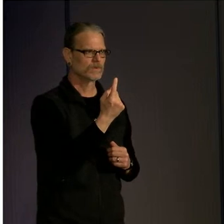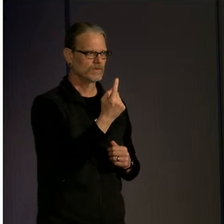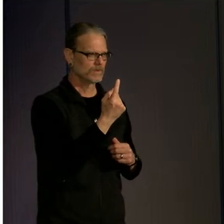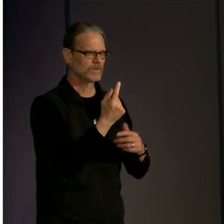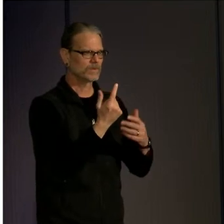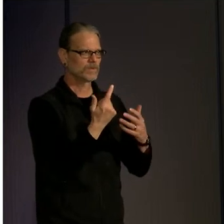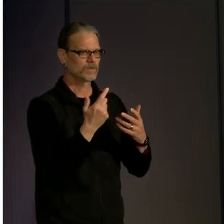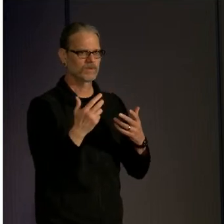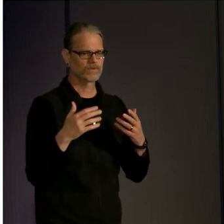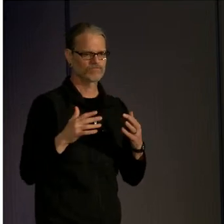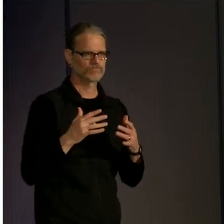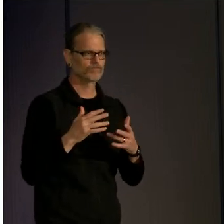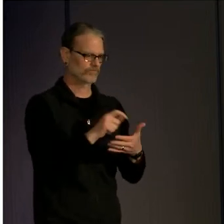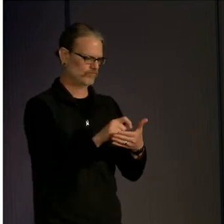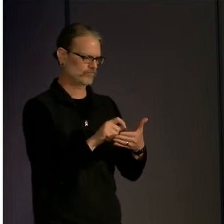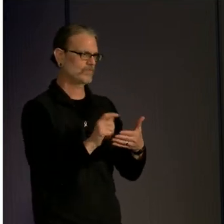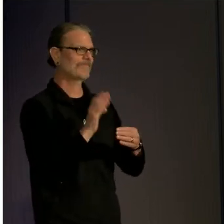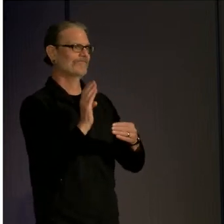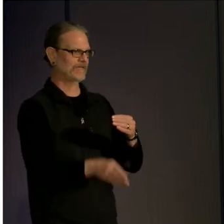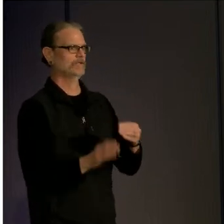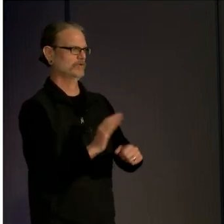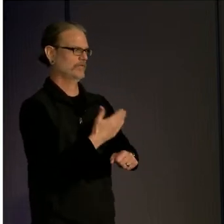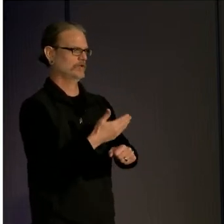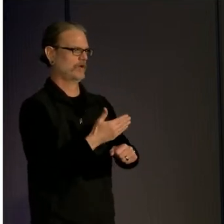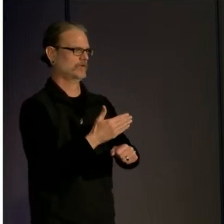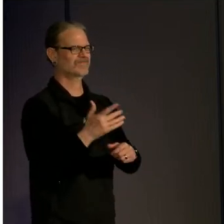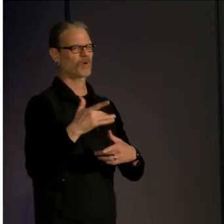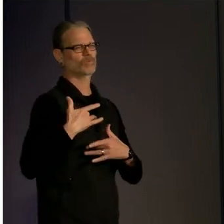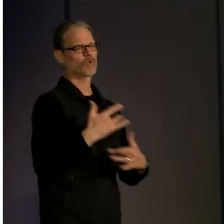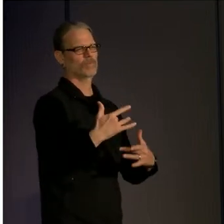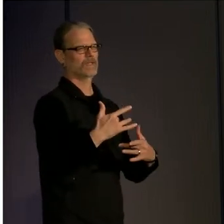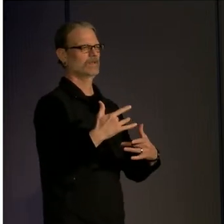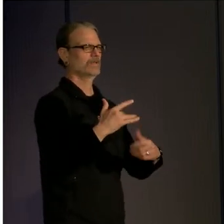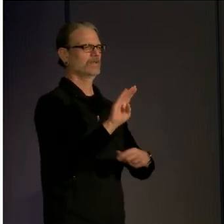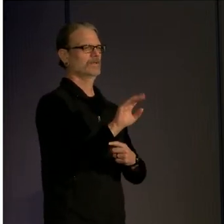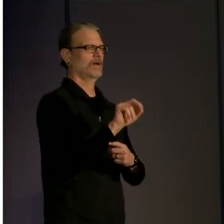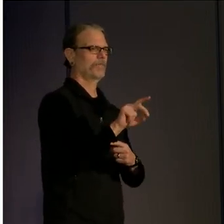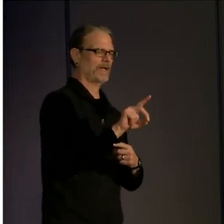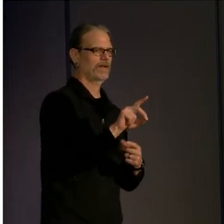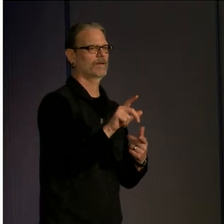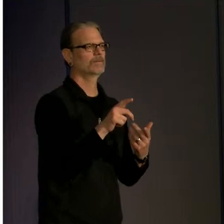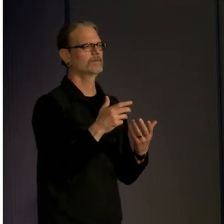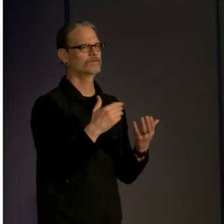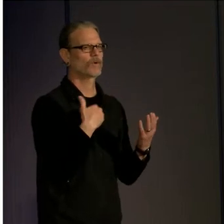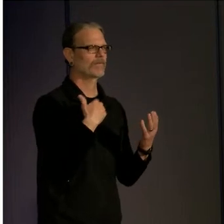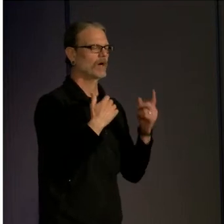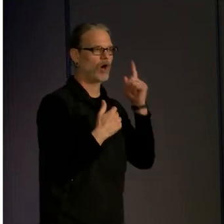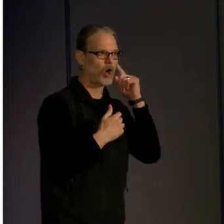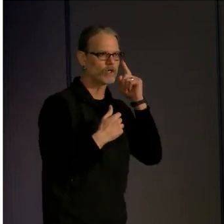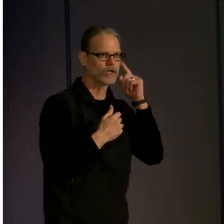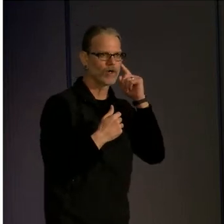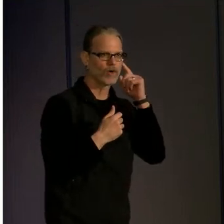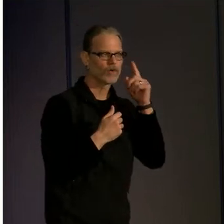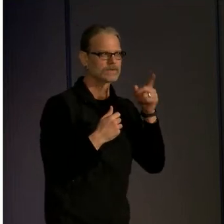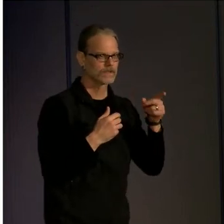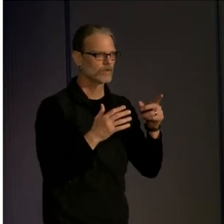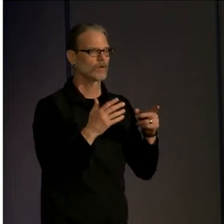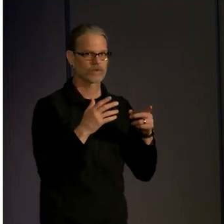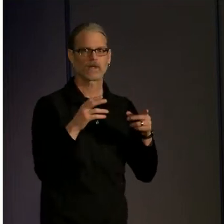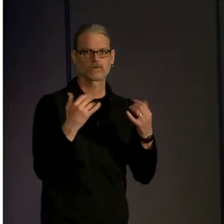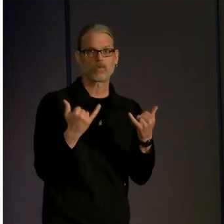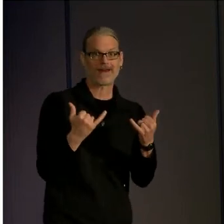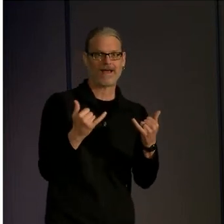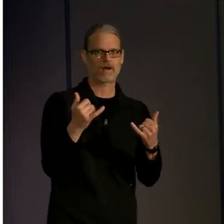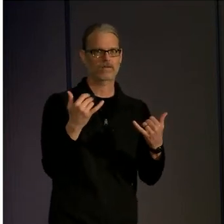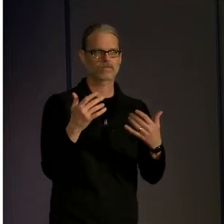to finish the songs. Normally in a band, there's like a visual you're watching or there's some kind of audio signal to say, okay, now we're gonna wrap up a